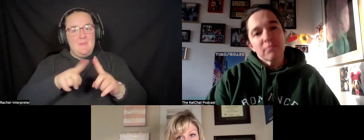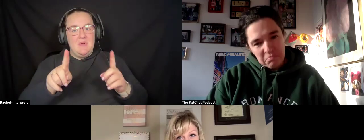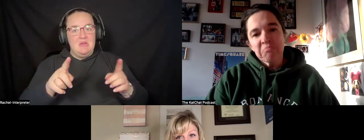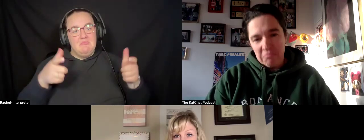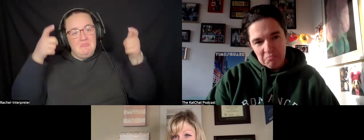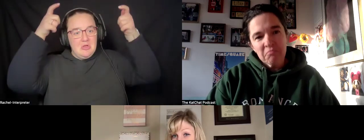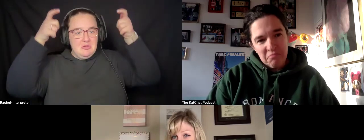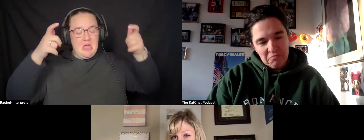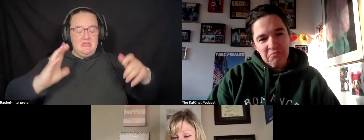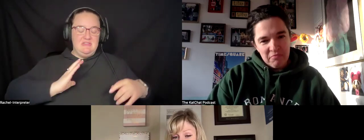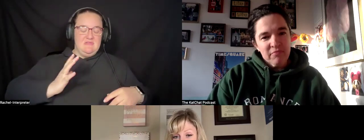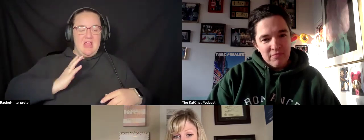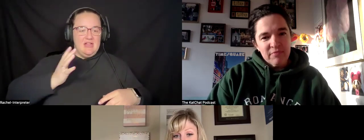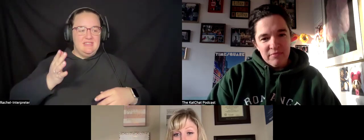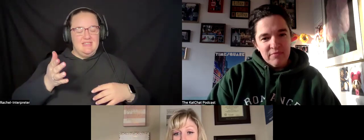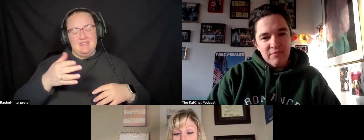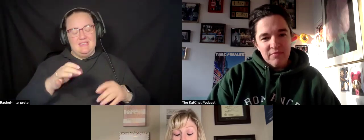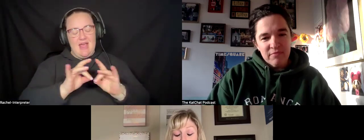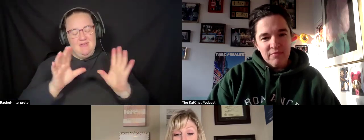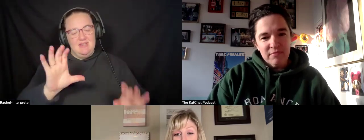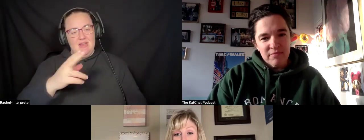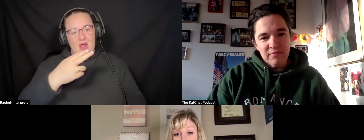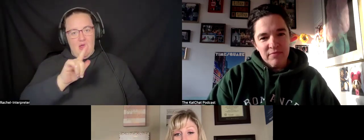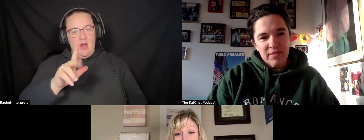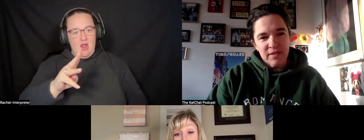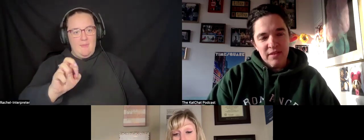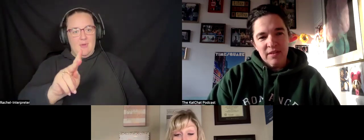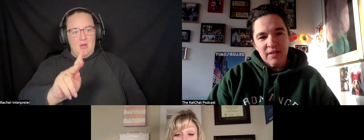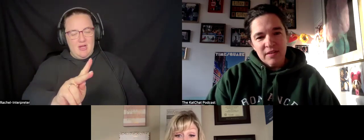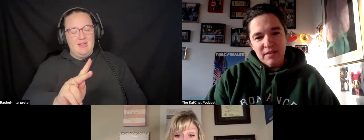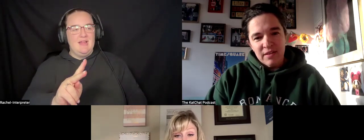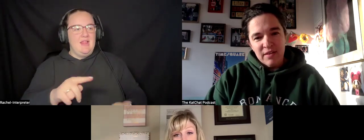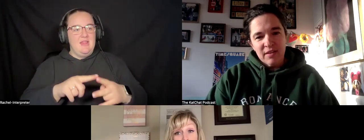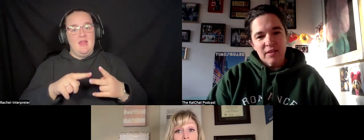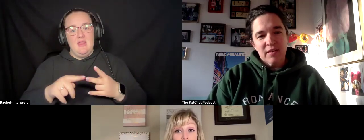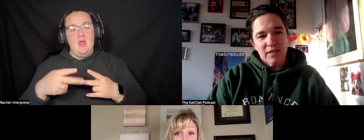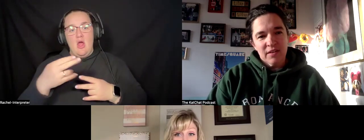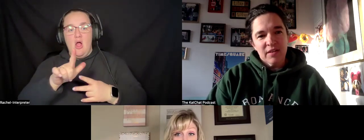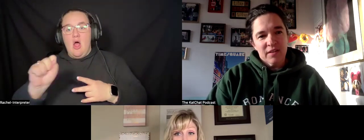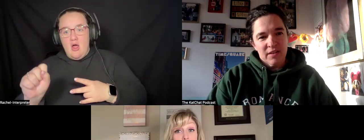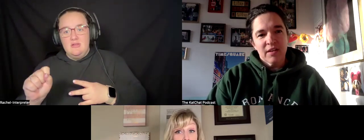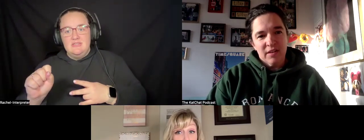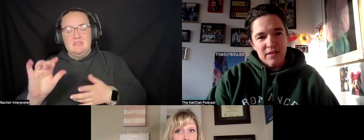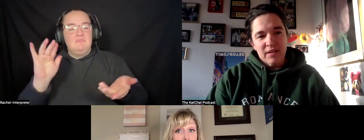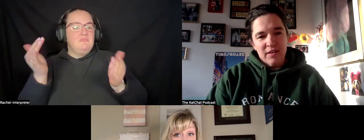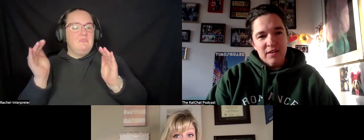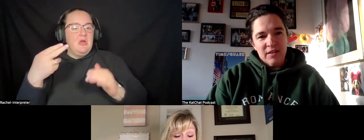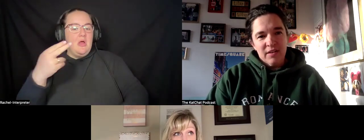elegant, classy, obviously a Hallmark staple. And then the Halls is a play on Hallmark.